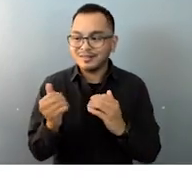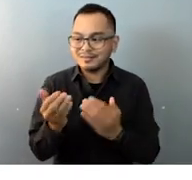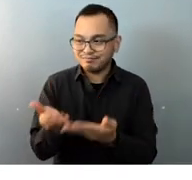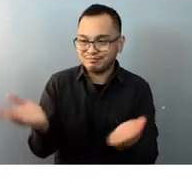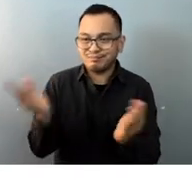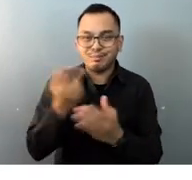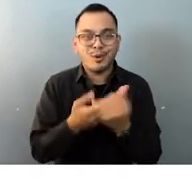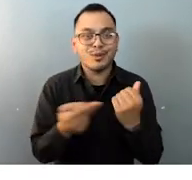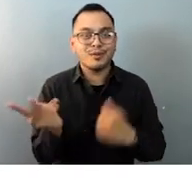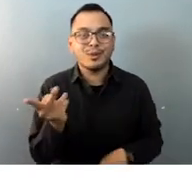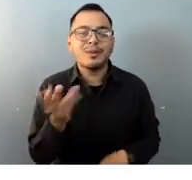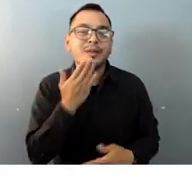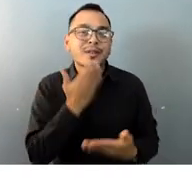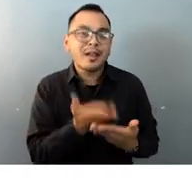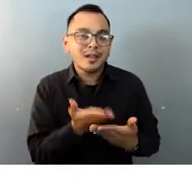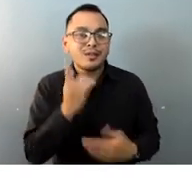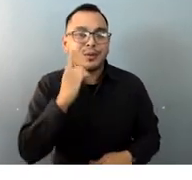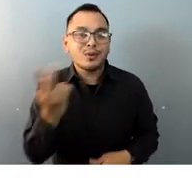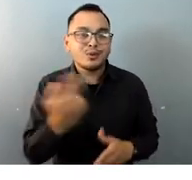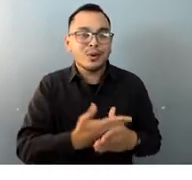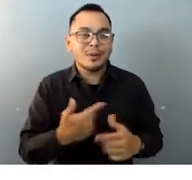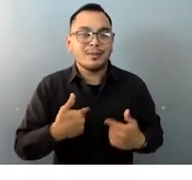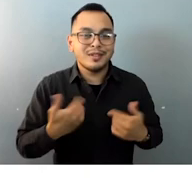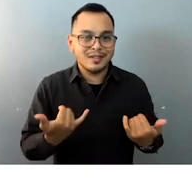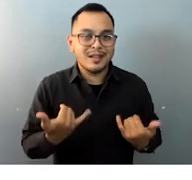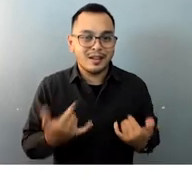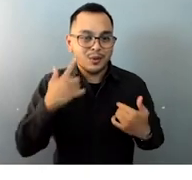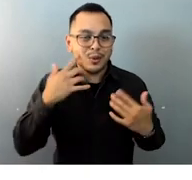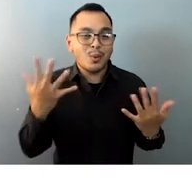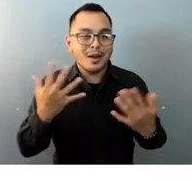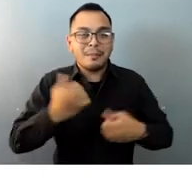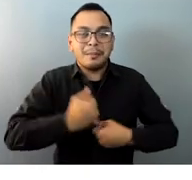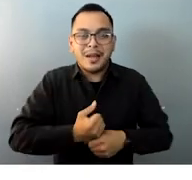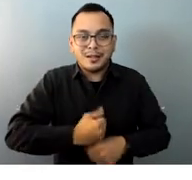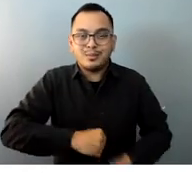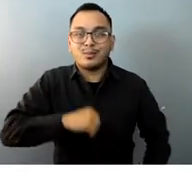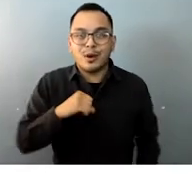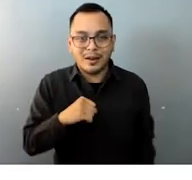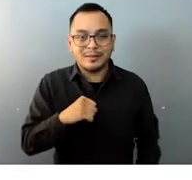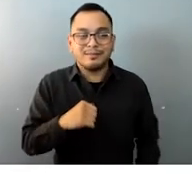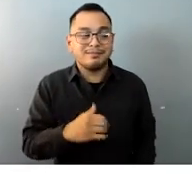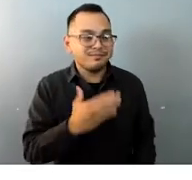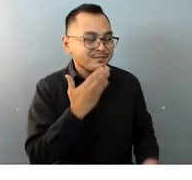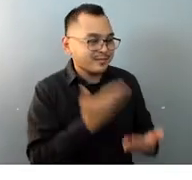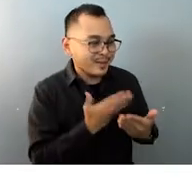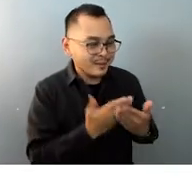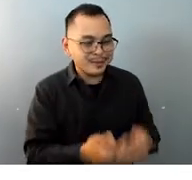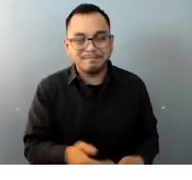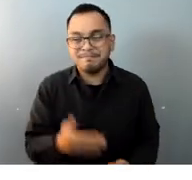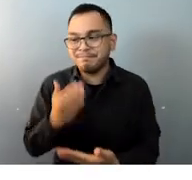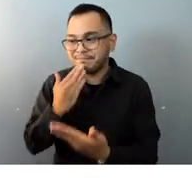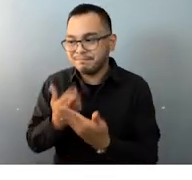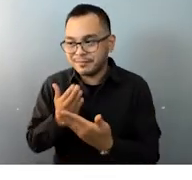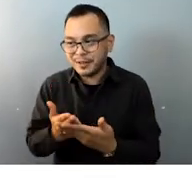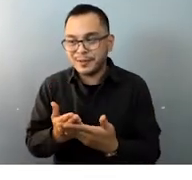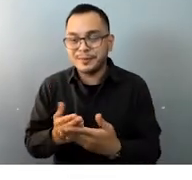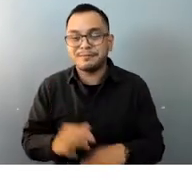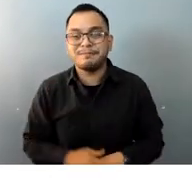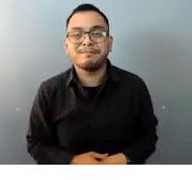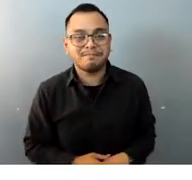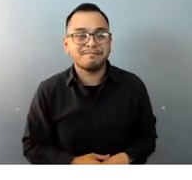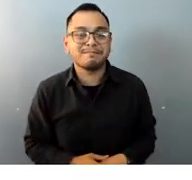having spent time with both of you. Thank you for joining me today for What Makes Pride. Thank